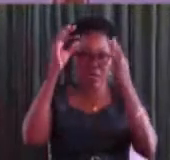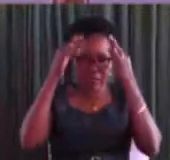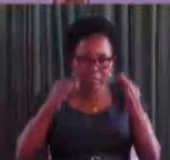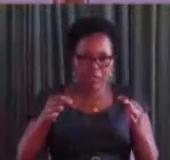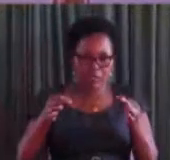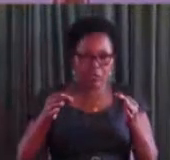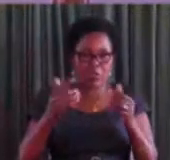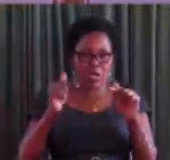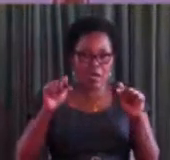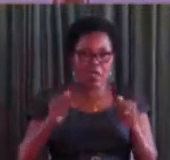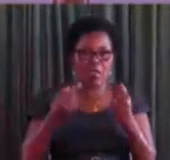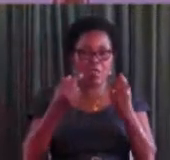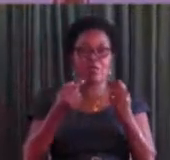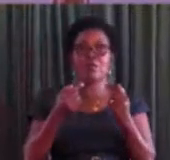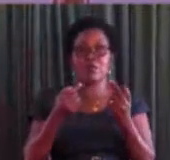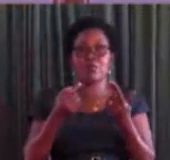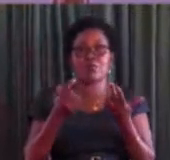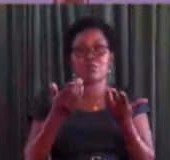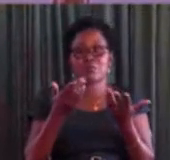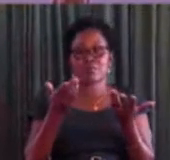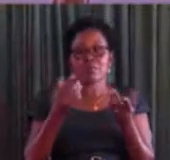has now settled this matter.